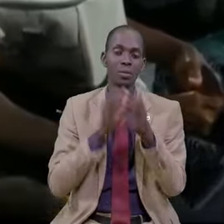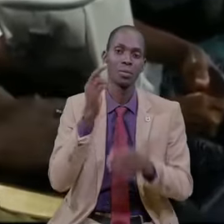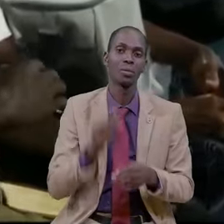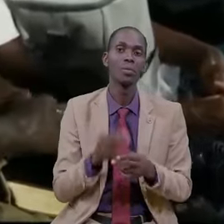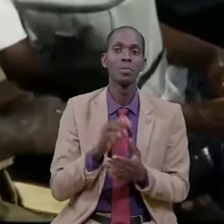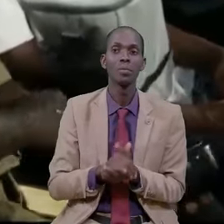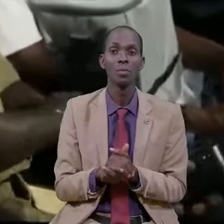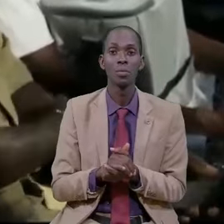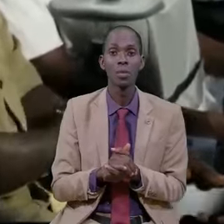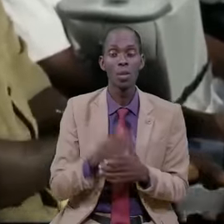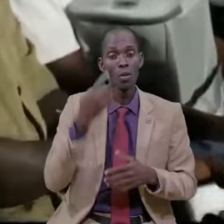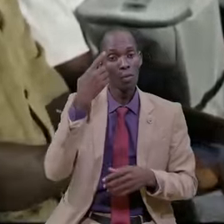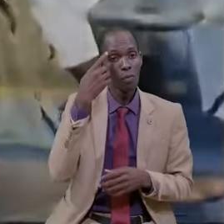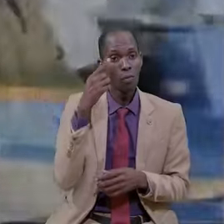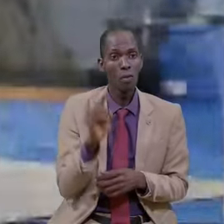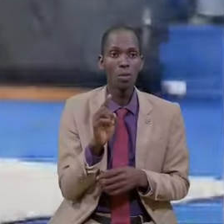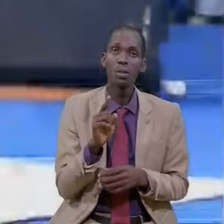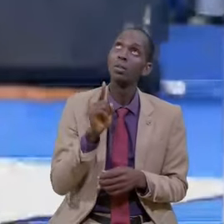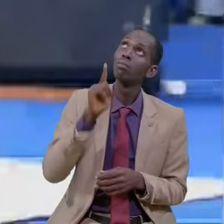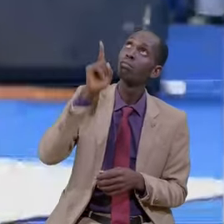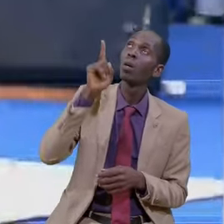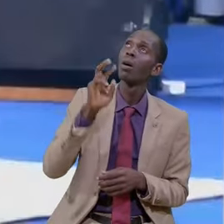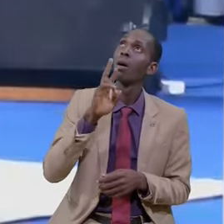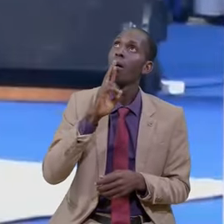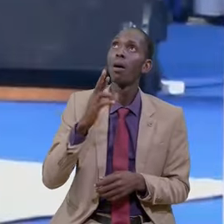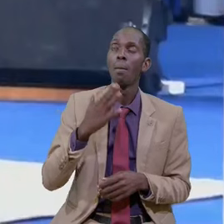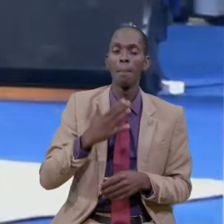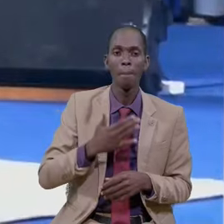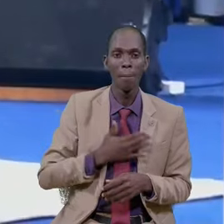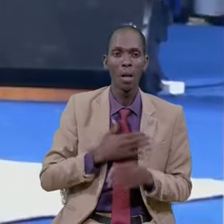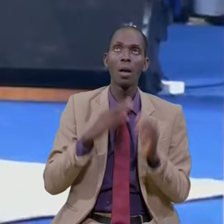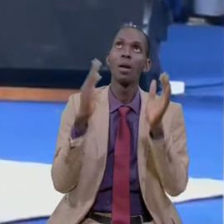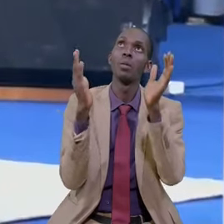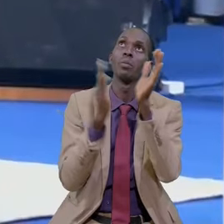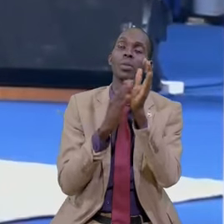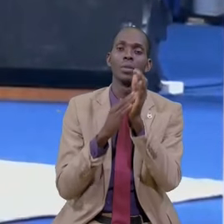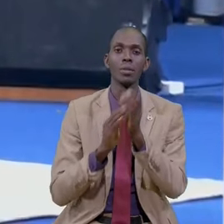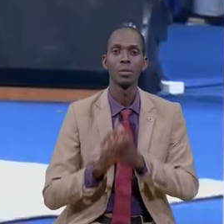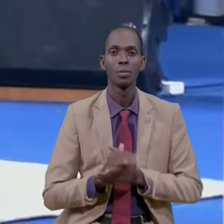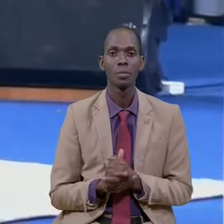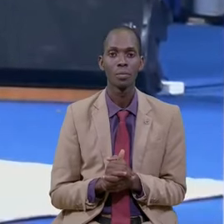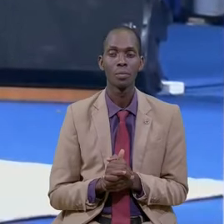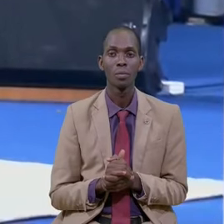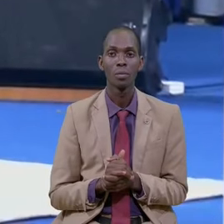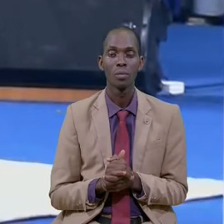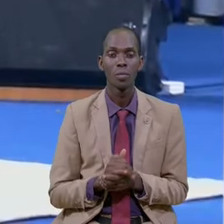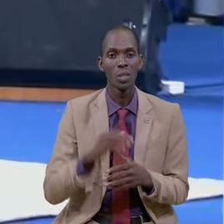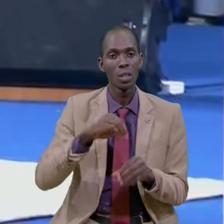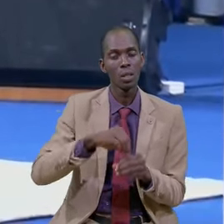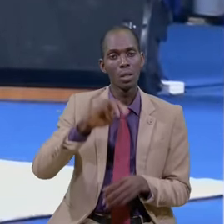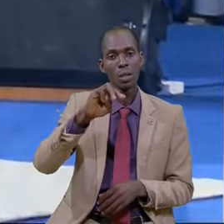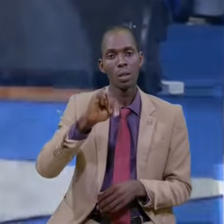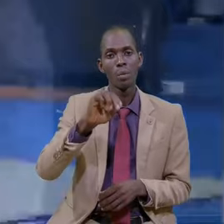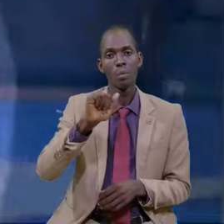tonight th art my praise in Mark chapter